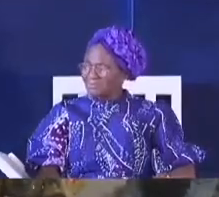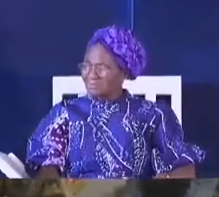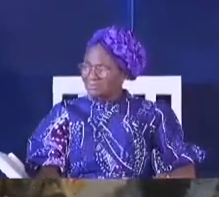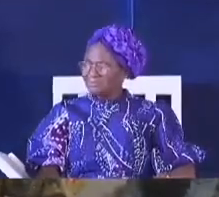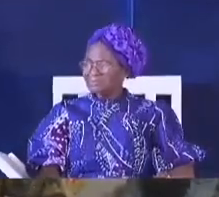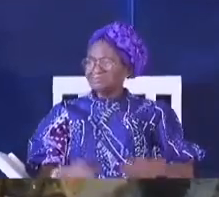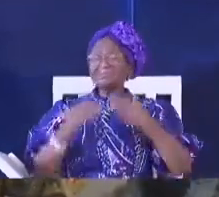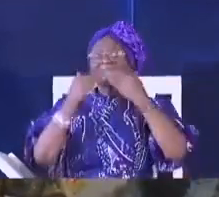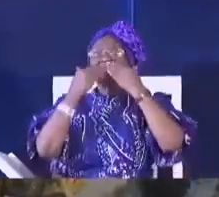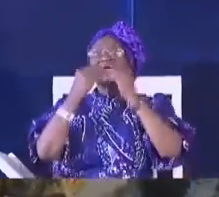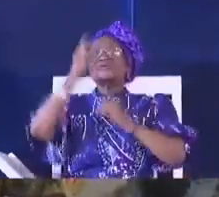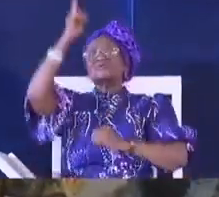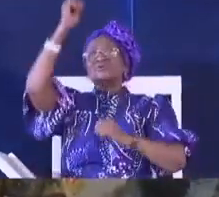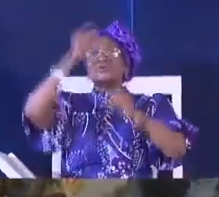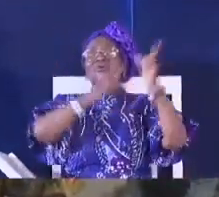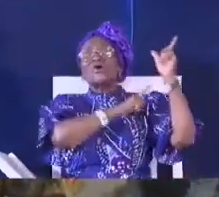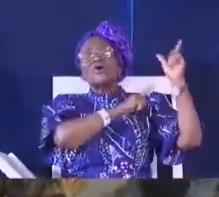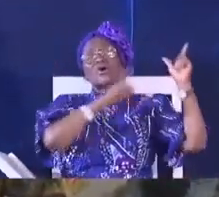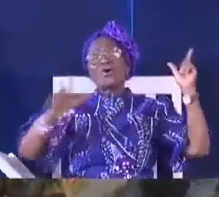Thank you, Lord.